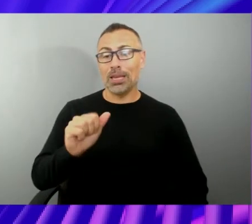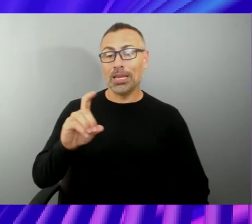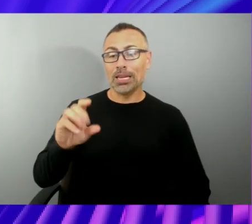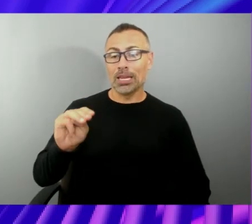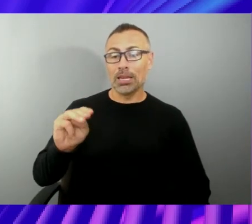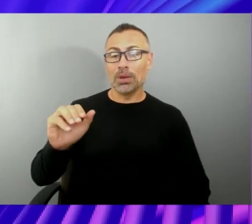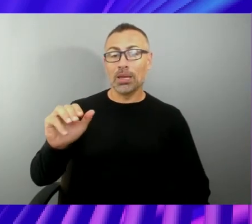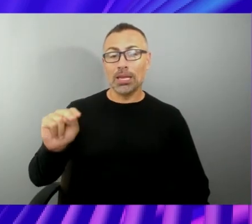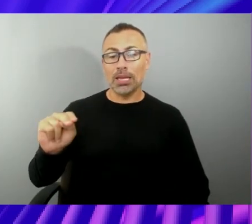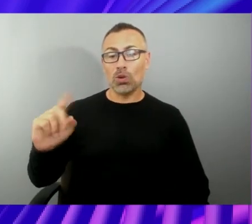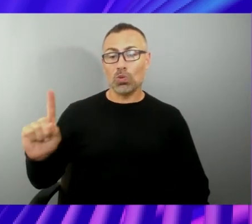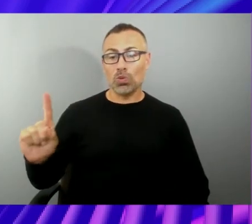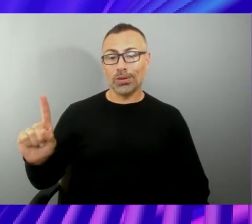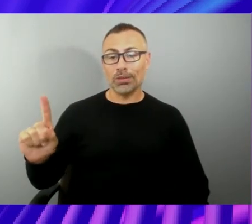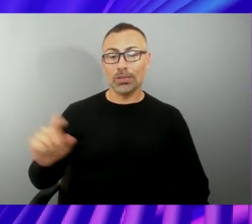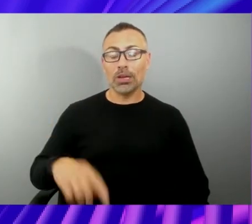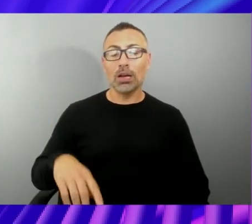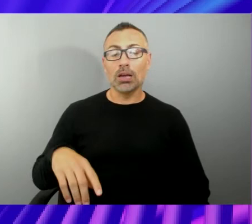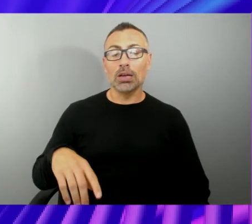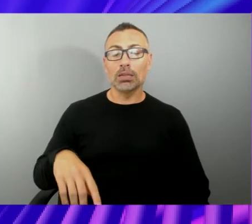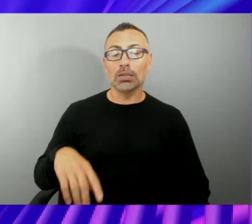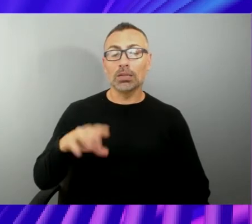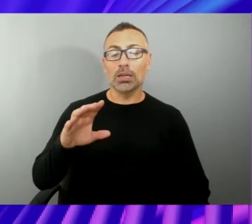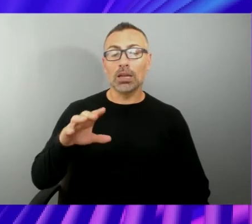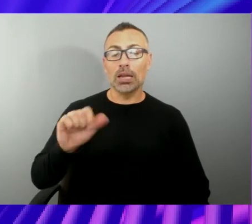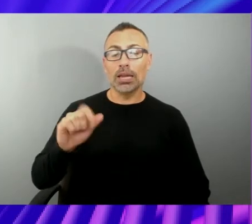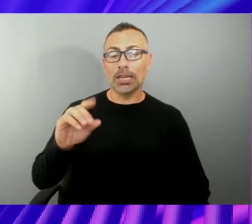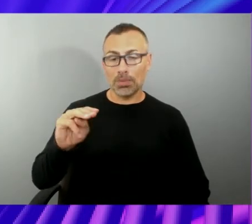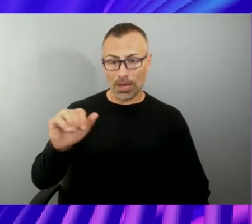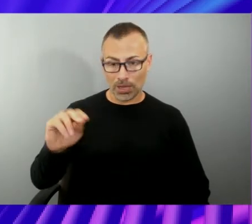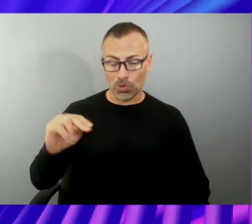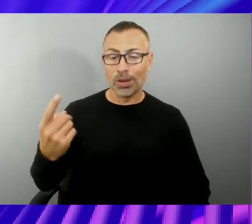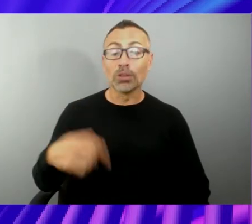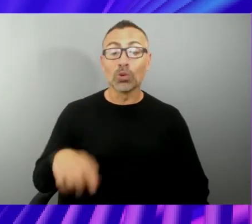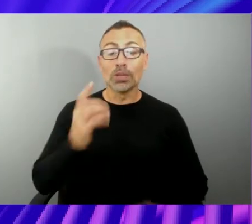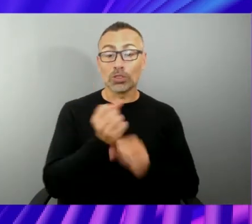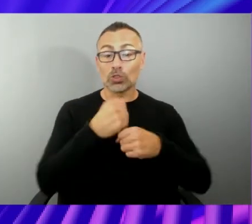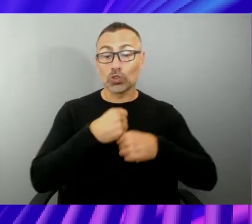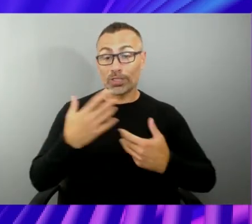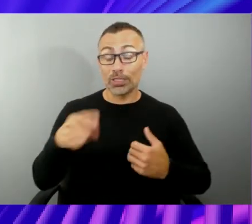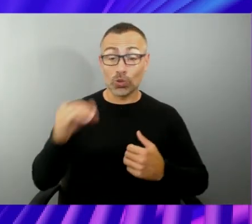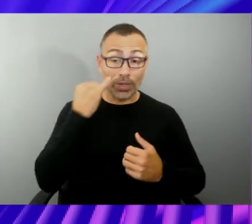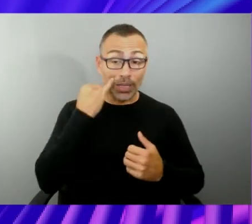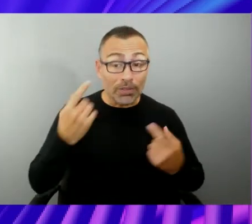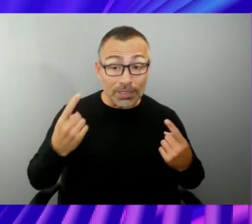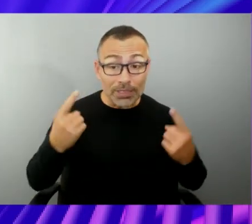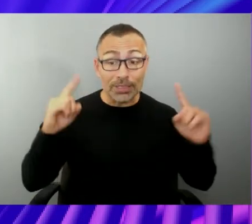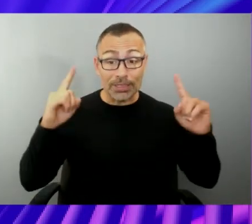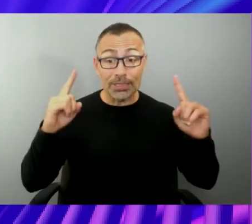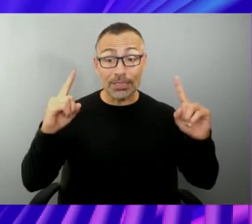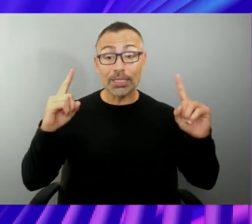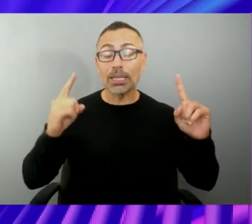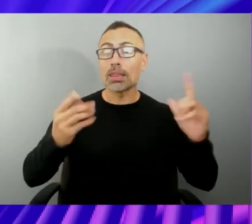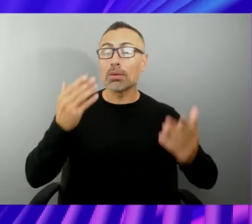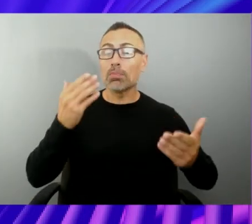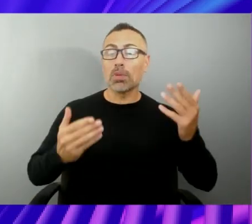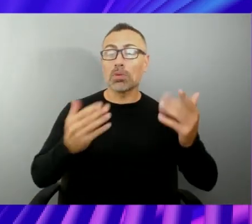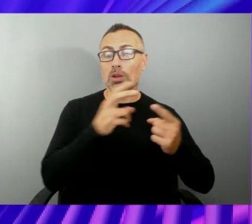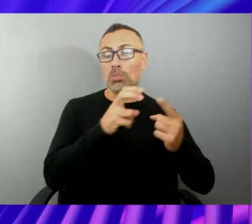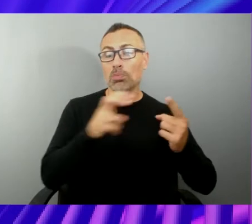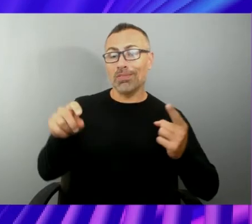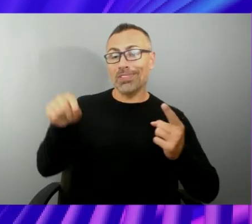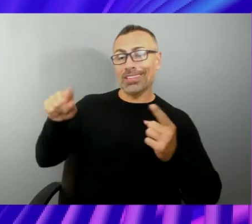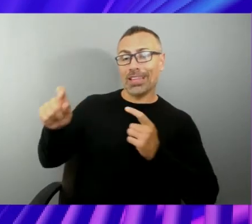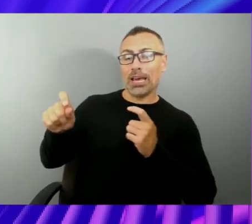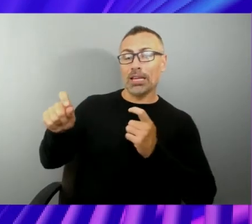basically what was attempted to be created. Nice. Right? So if this actually succeeded, you may be able to pivot on that particular piece of